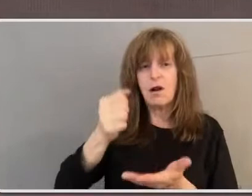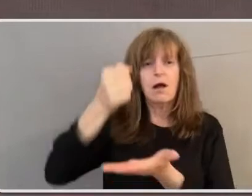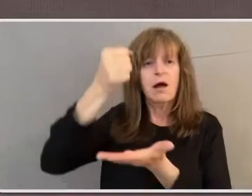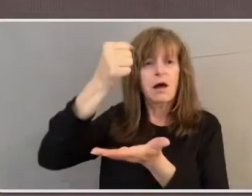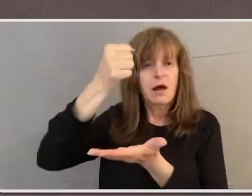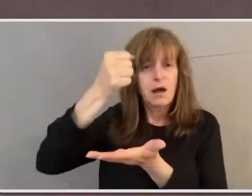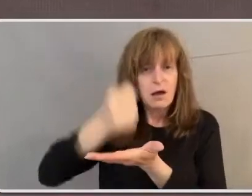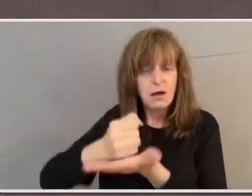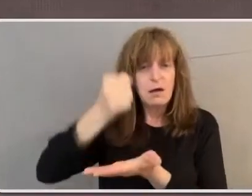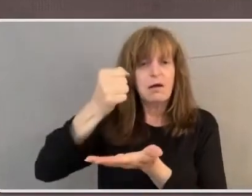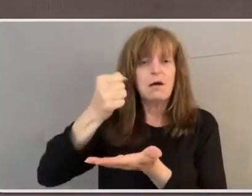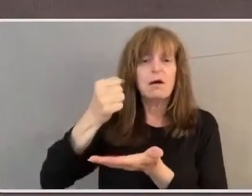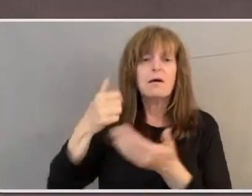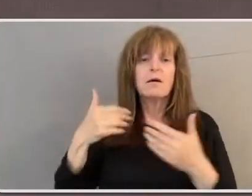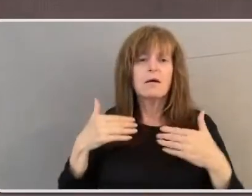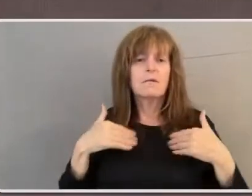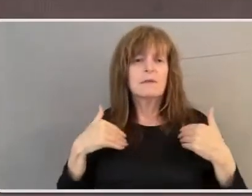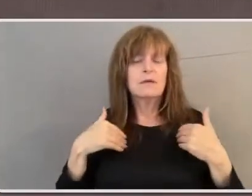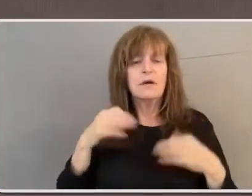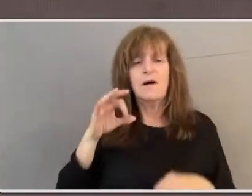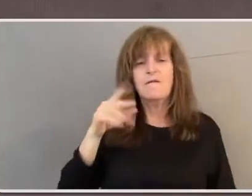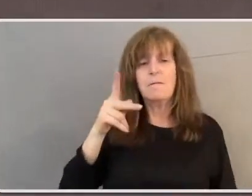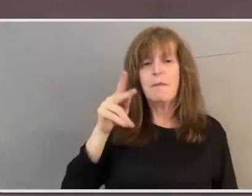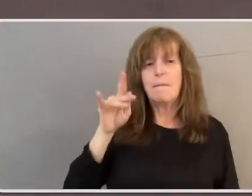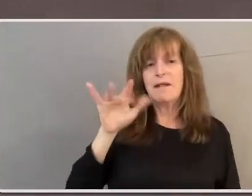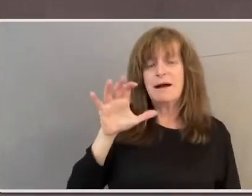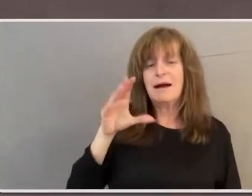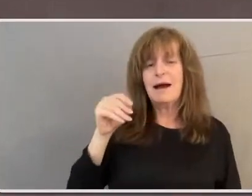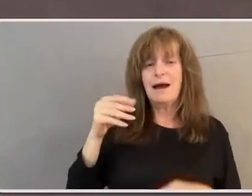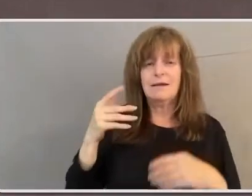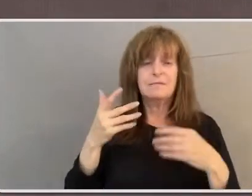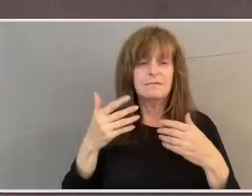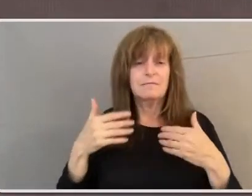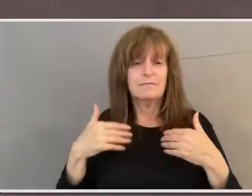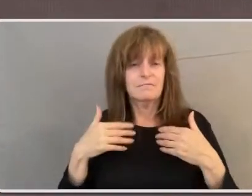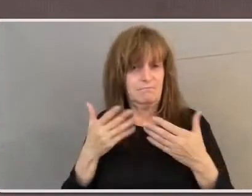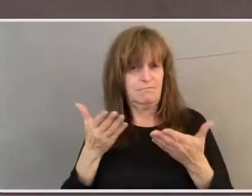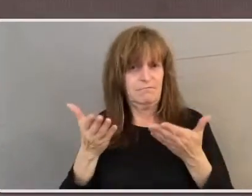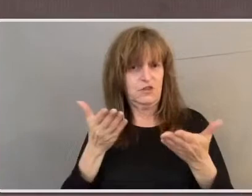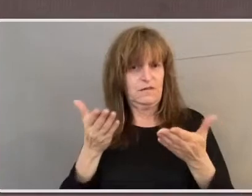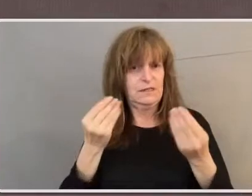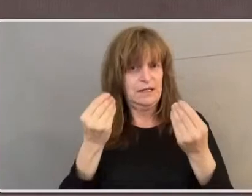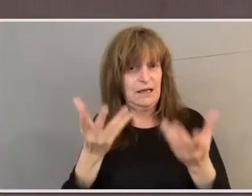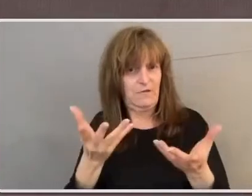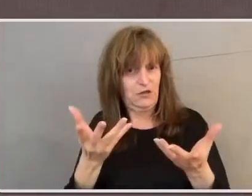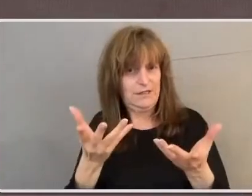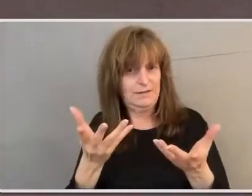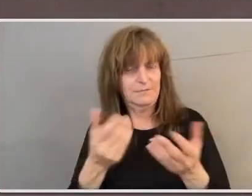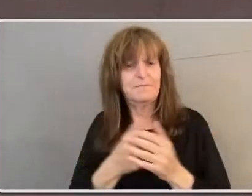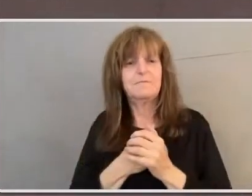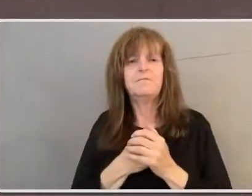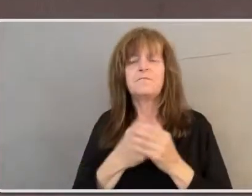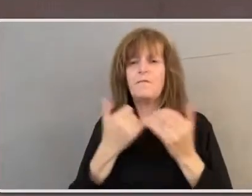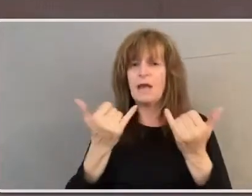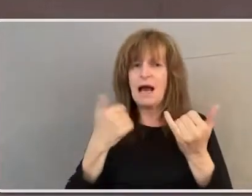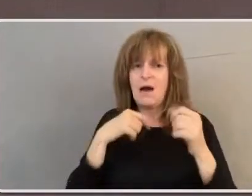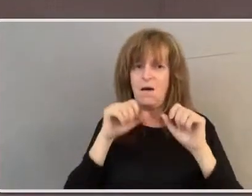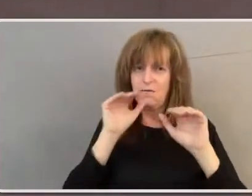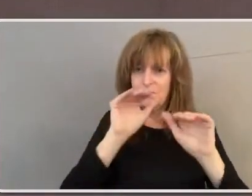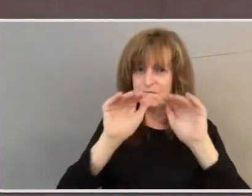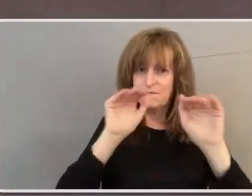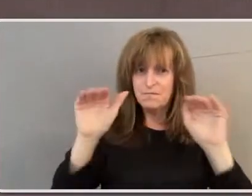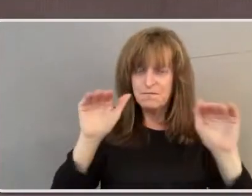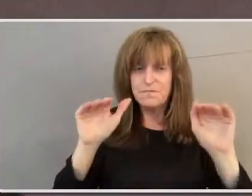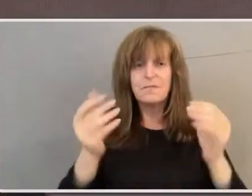I would now like to ask all the members of the Executive Council to please stand for the oath of allegiance and member of the Executive